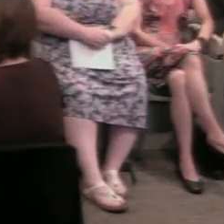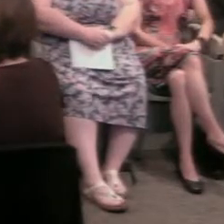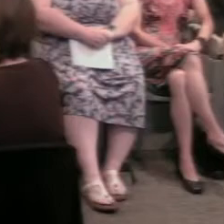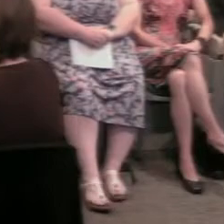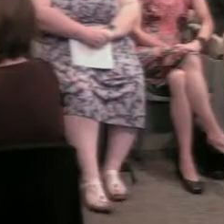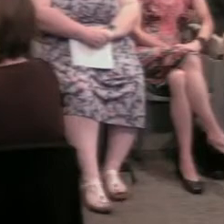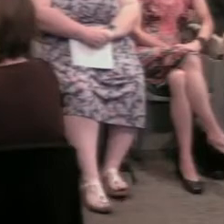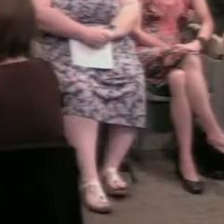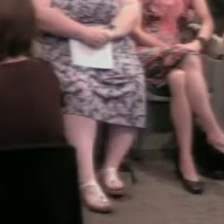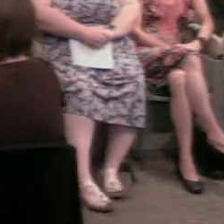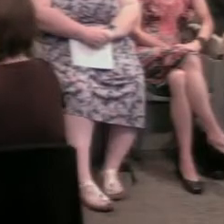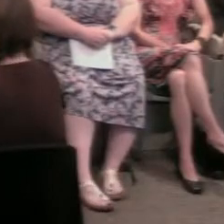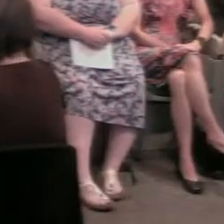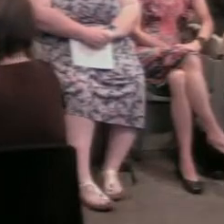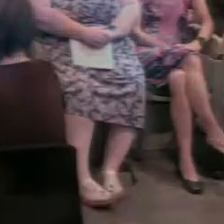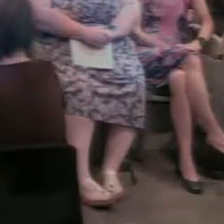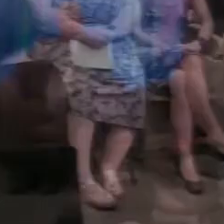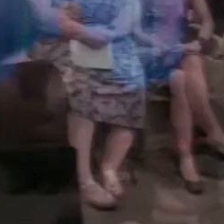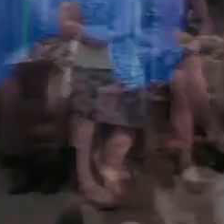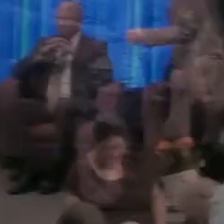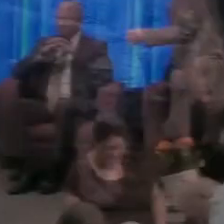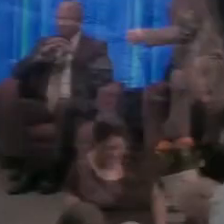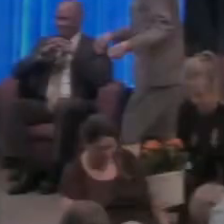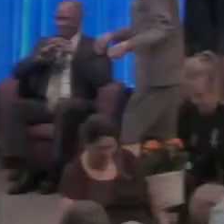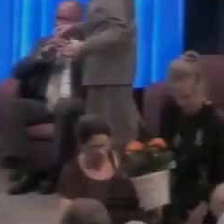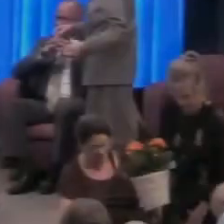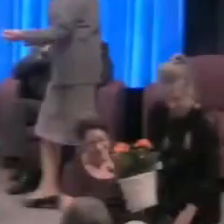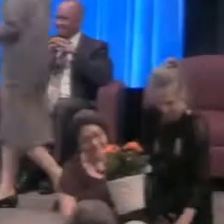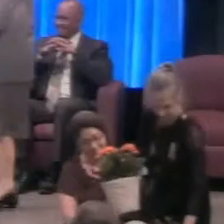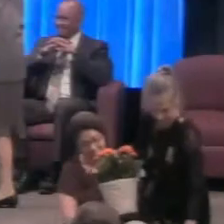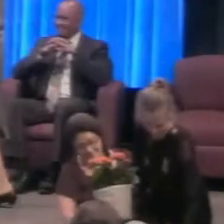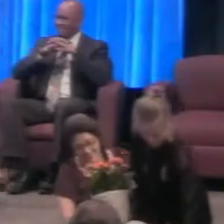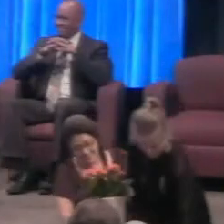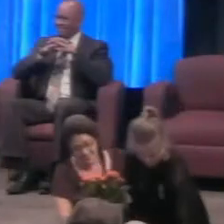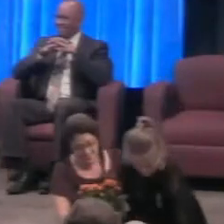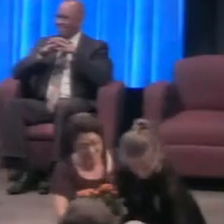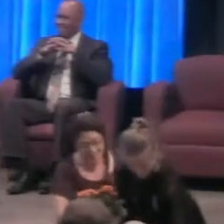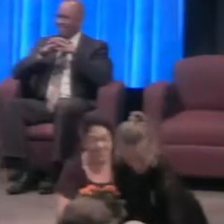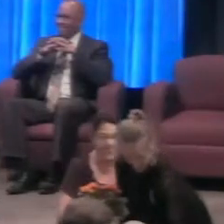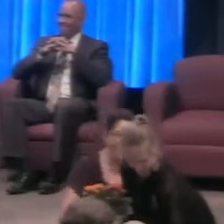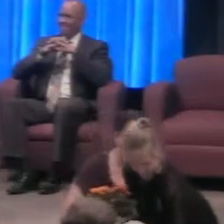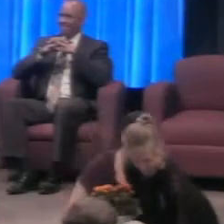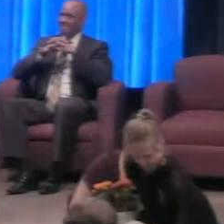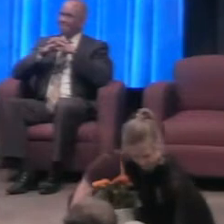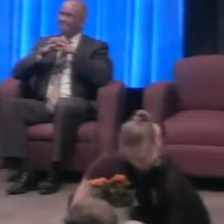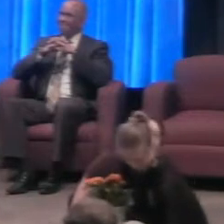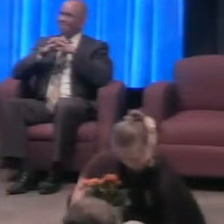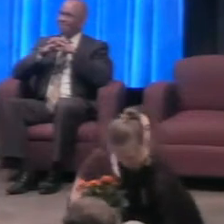All right.